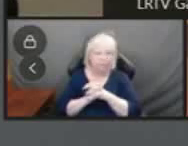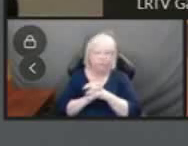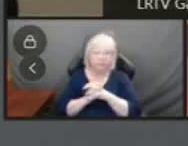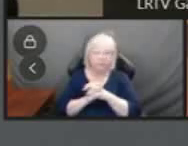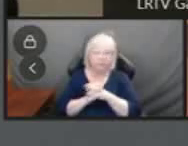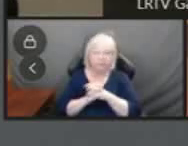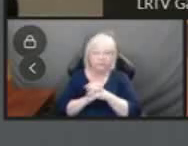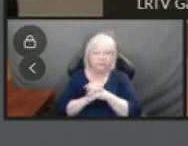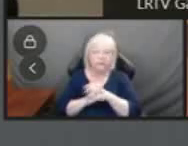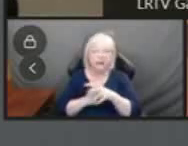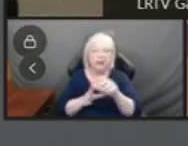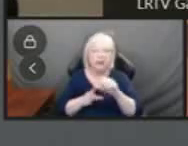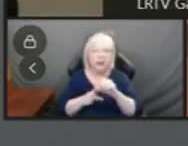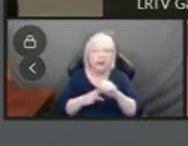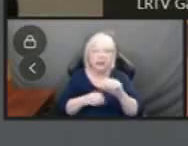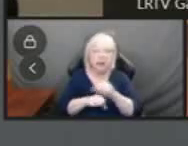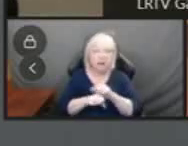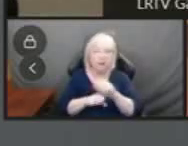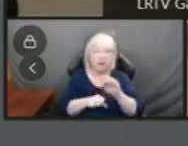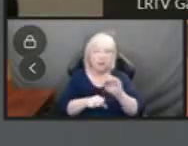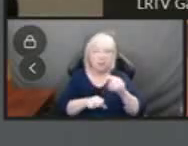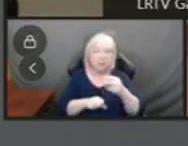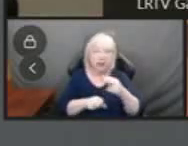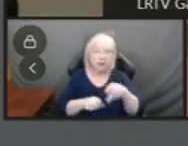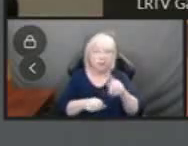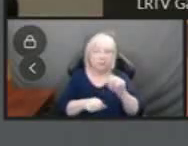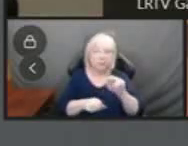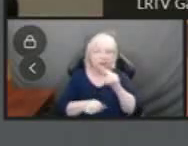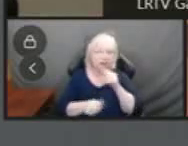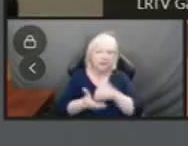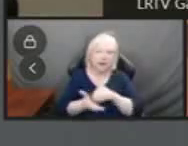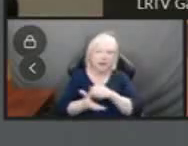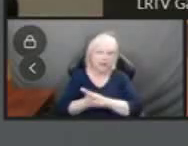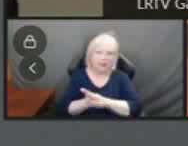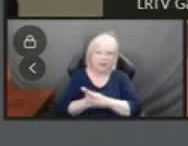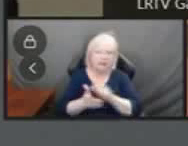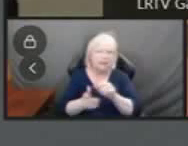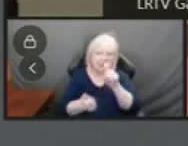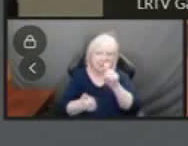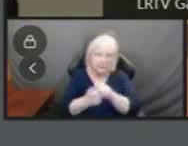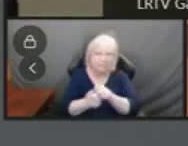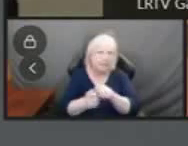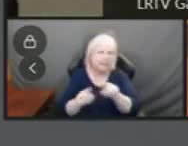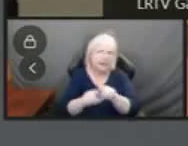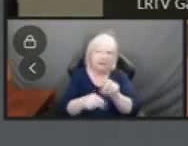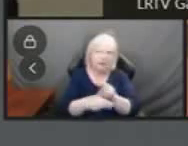As concrete batch plant is not listed specifically as a use in there.